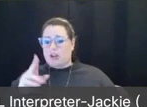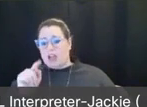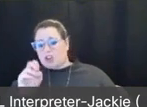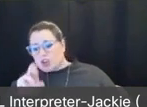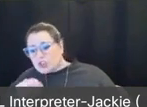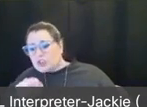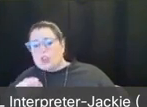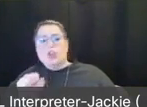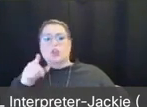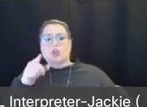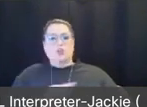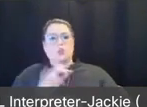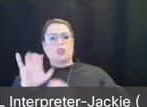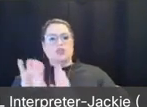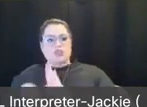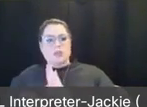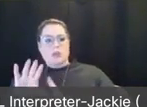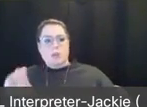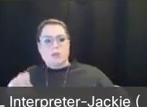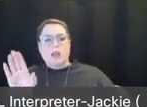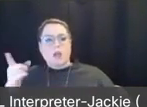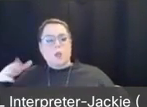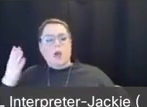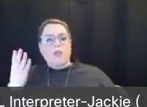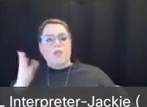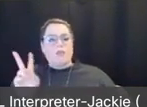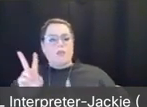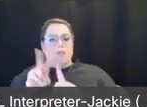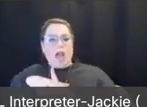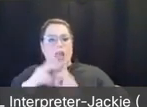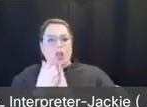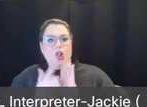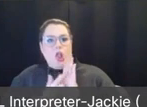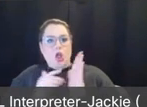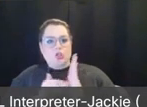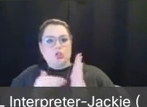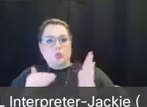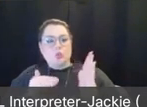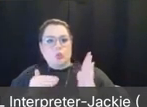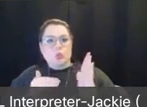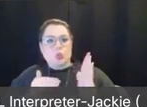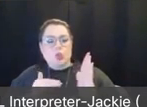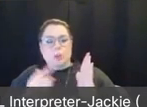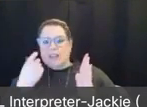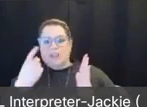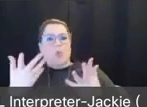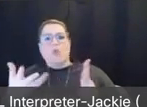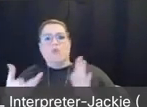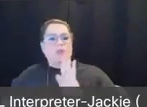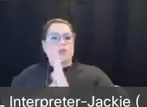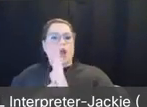what? They're going to file a lawsuit to get the $20,000 because you signed an agreement to